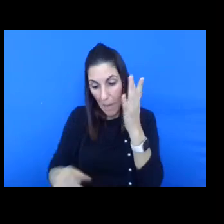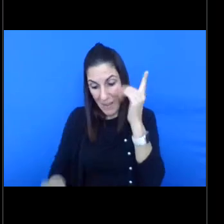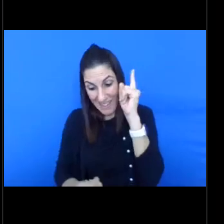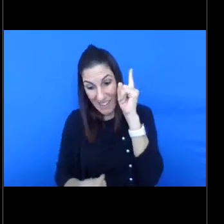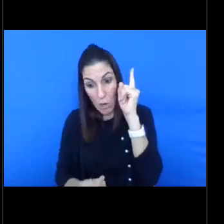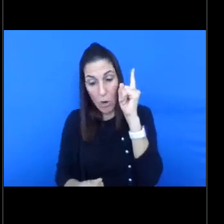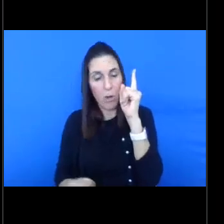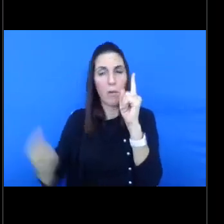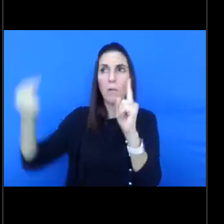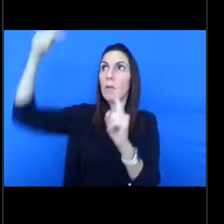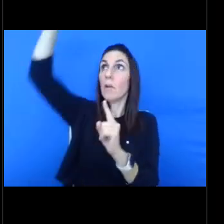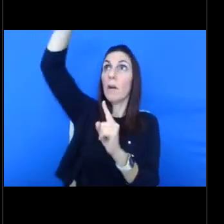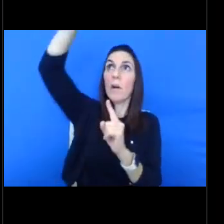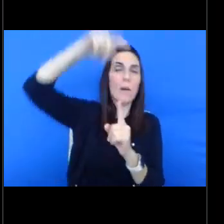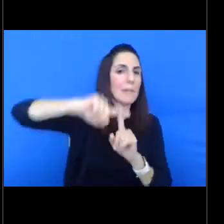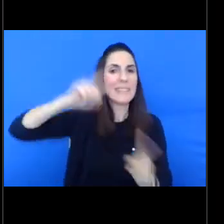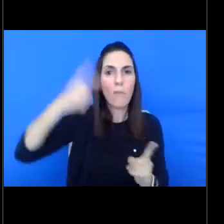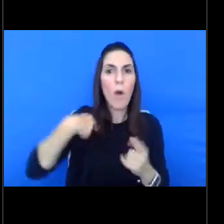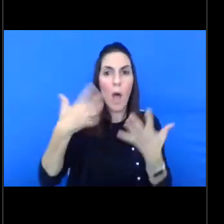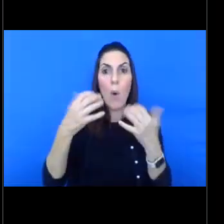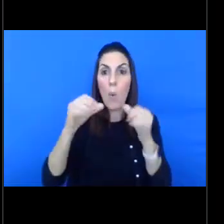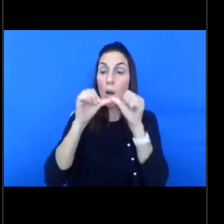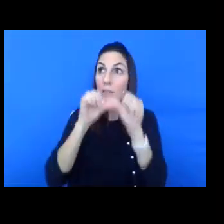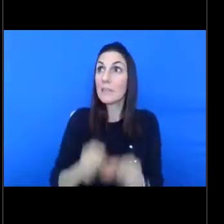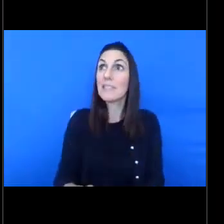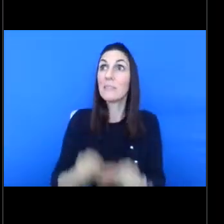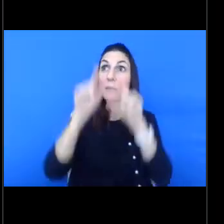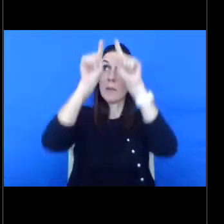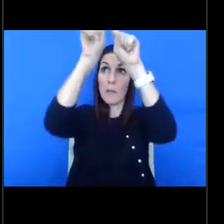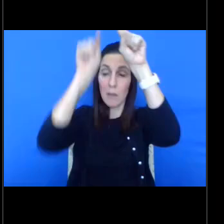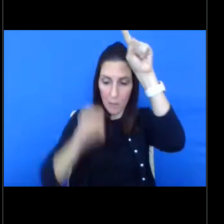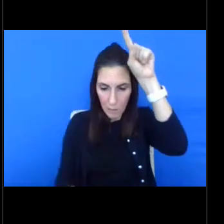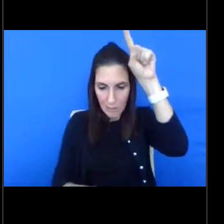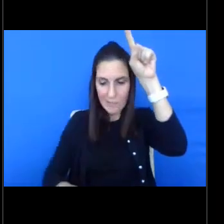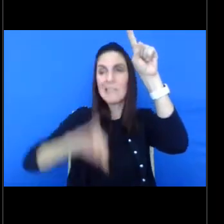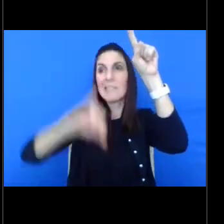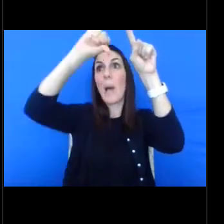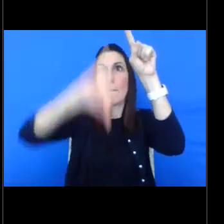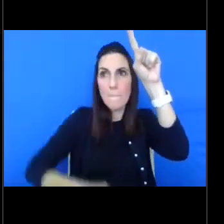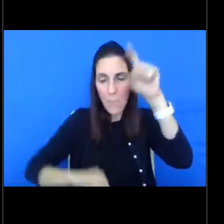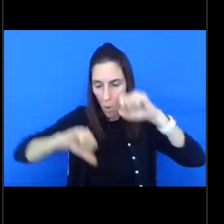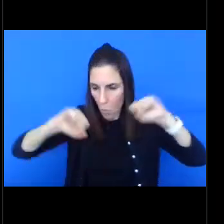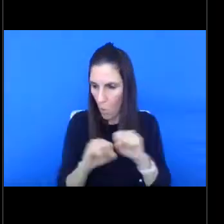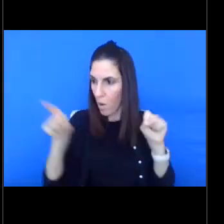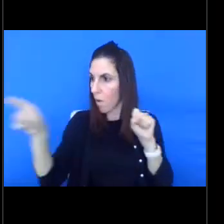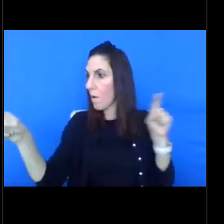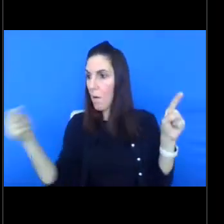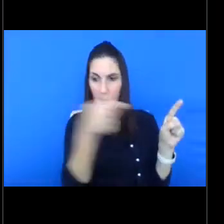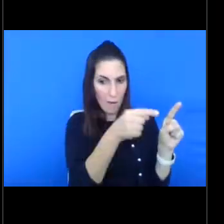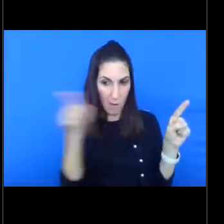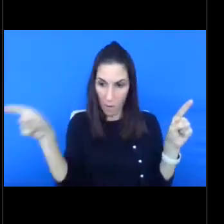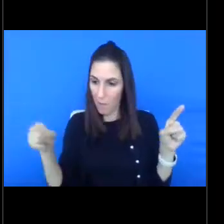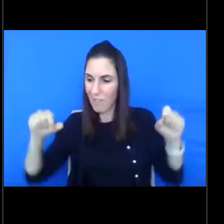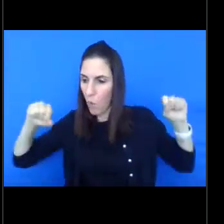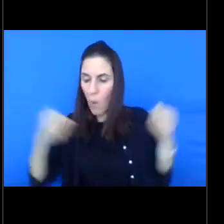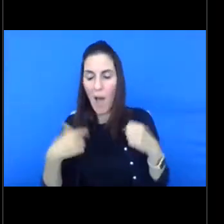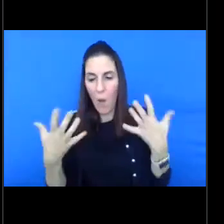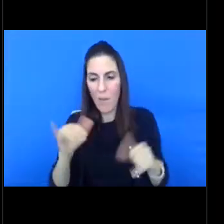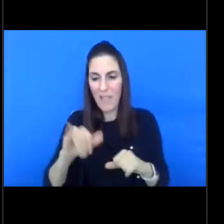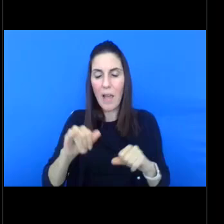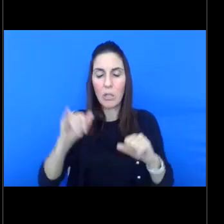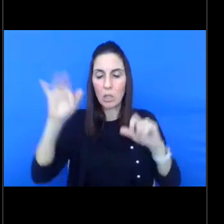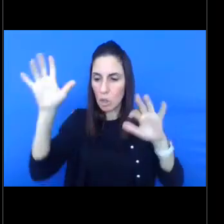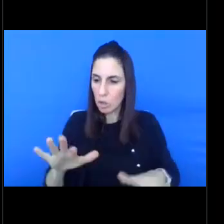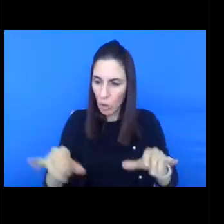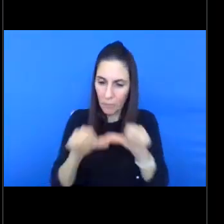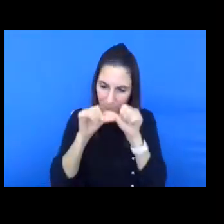of the bottle. You want consistency throughout the whole thing. You also want your ground temperatures to be cold, right? You want that snow to stick. Cold ground temperatures